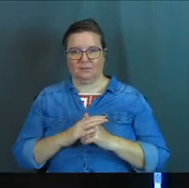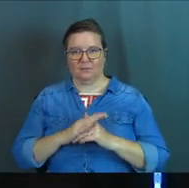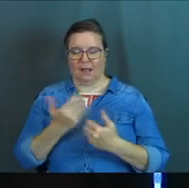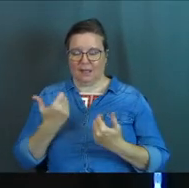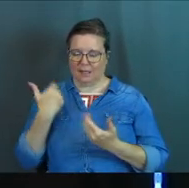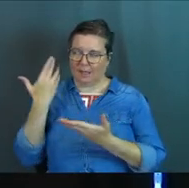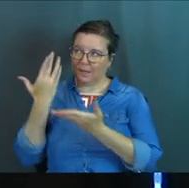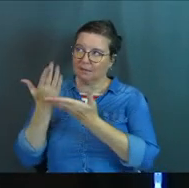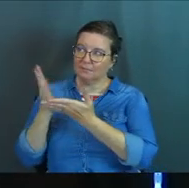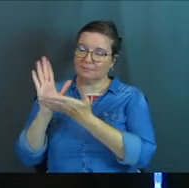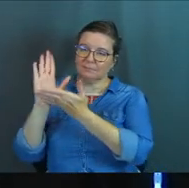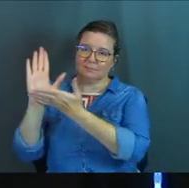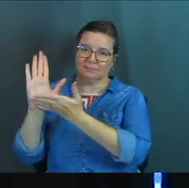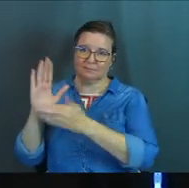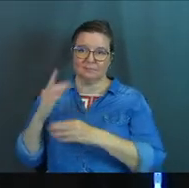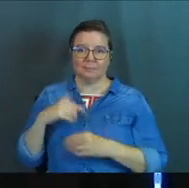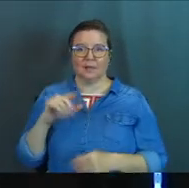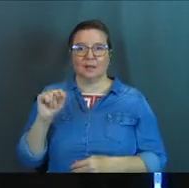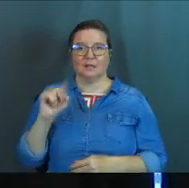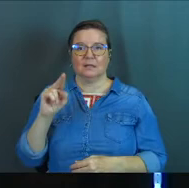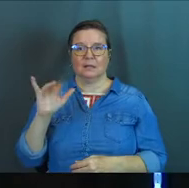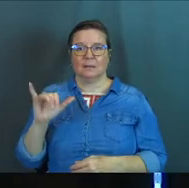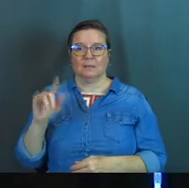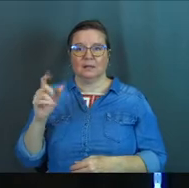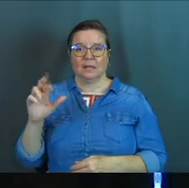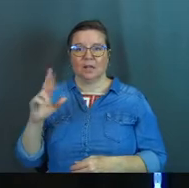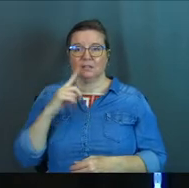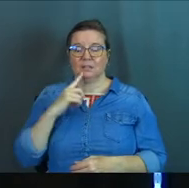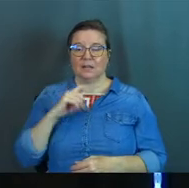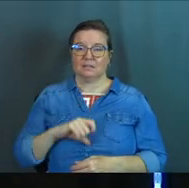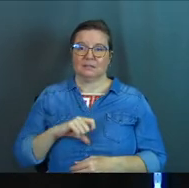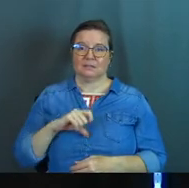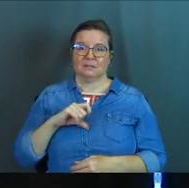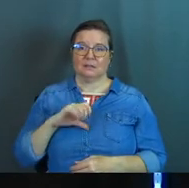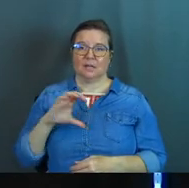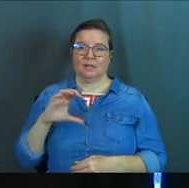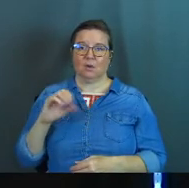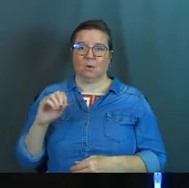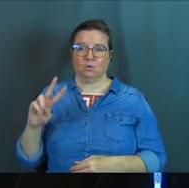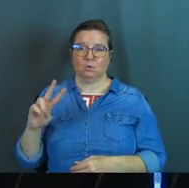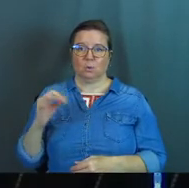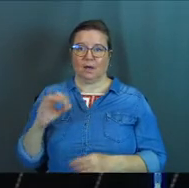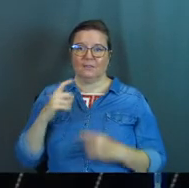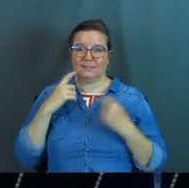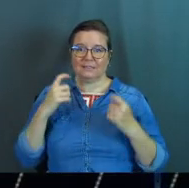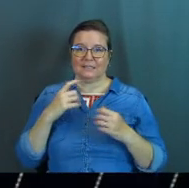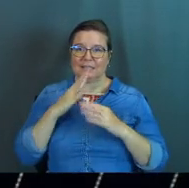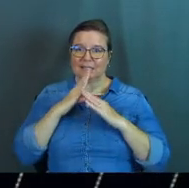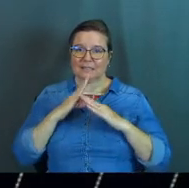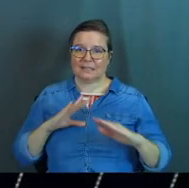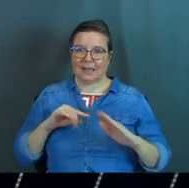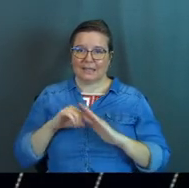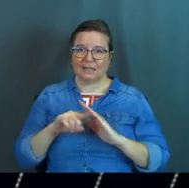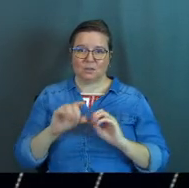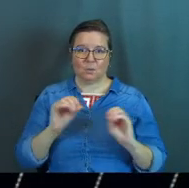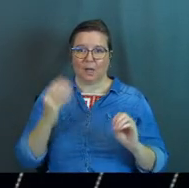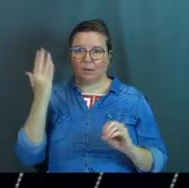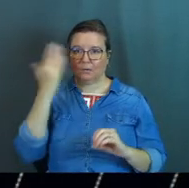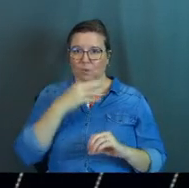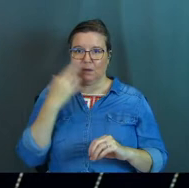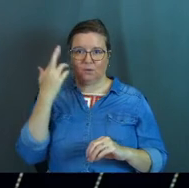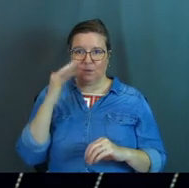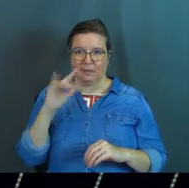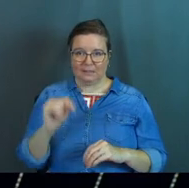Lay it down. Timothy Keller said, pride is the carbon monoxide of sin. It silently and slowly kills you without you even